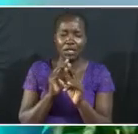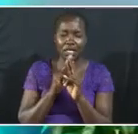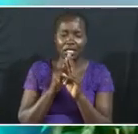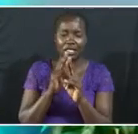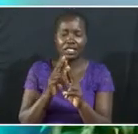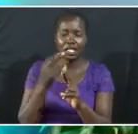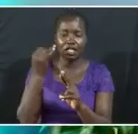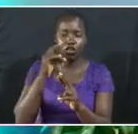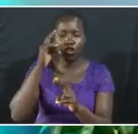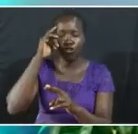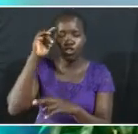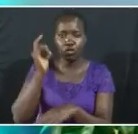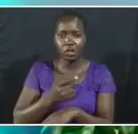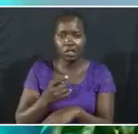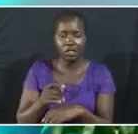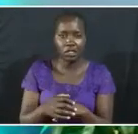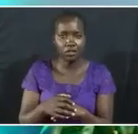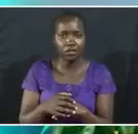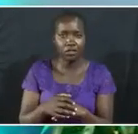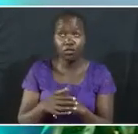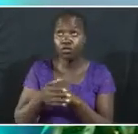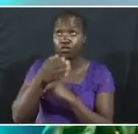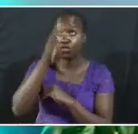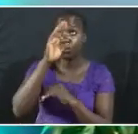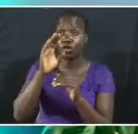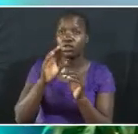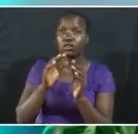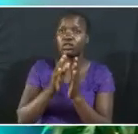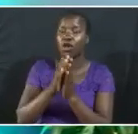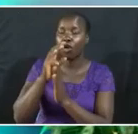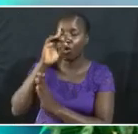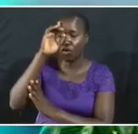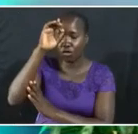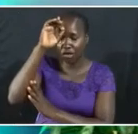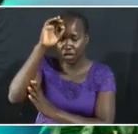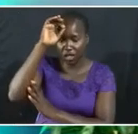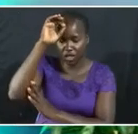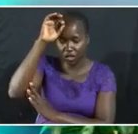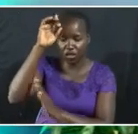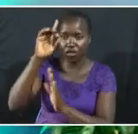of disobedience to God's original intent.